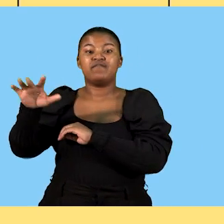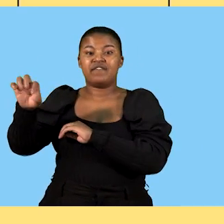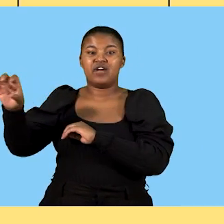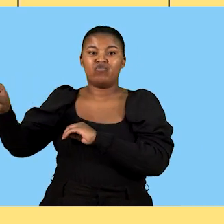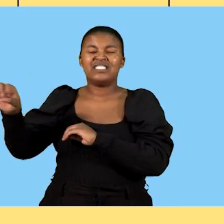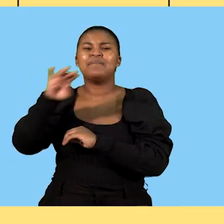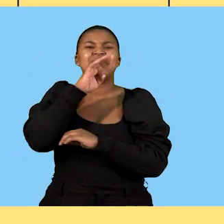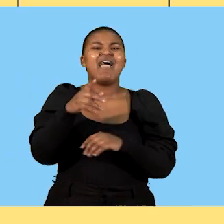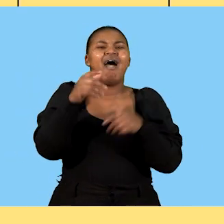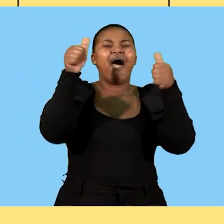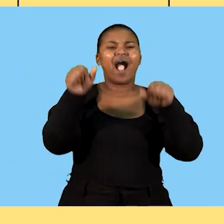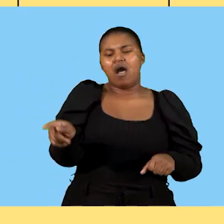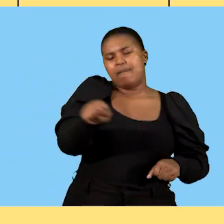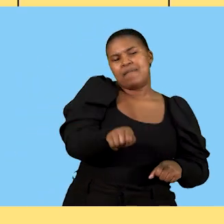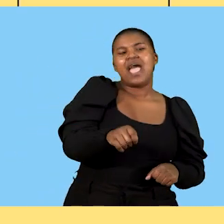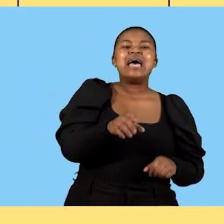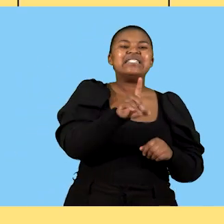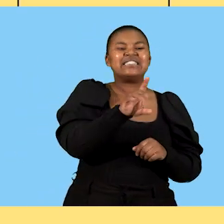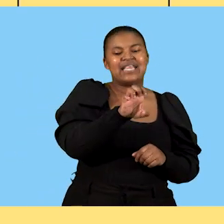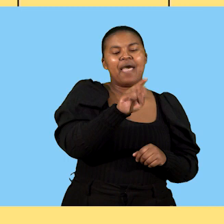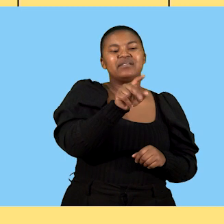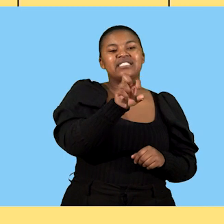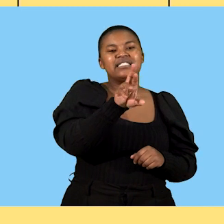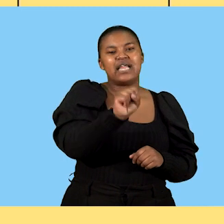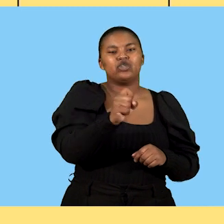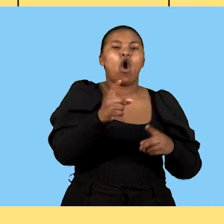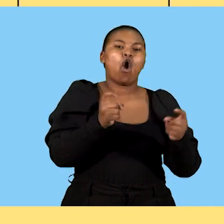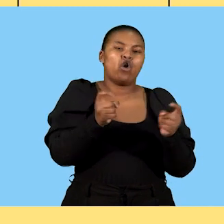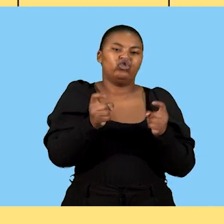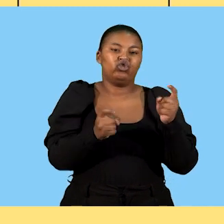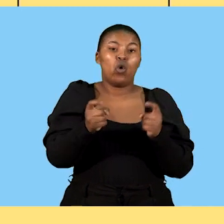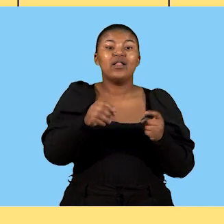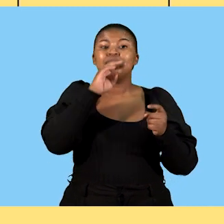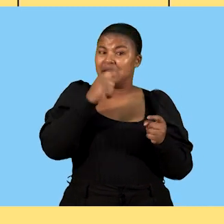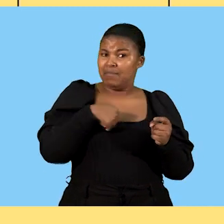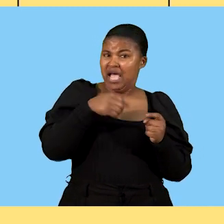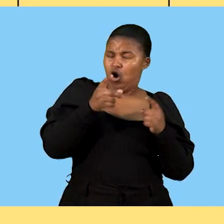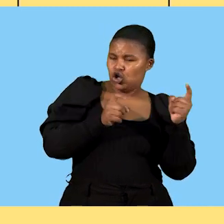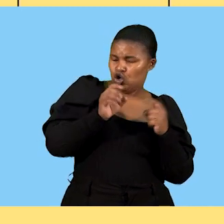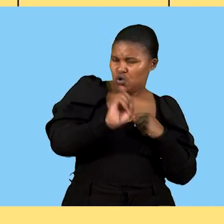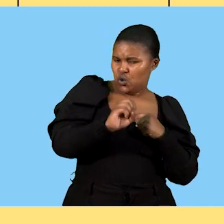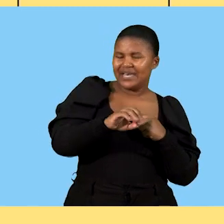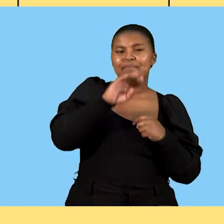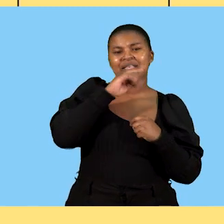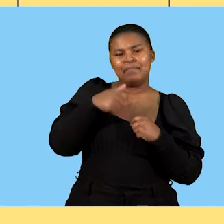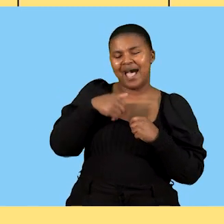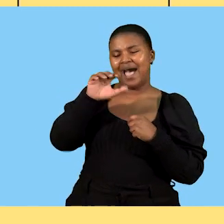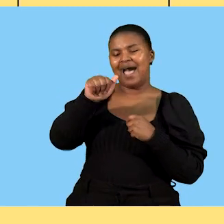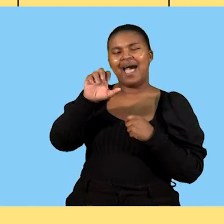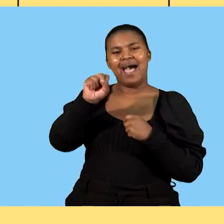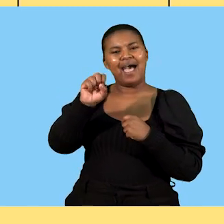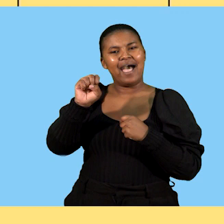is my debtors control. And once I credit my debtors control, my assets becomes